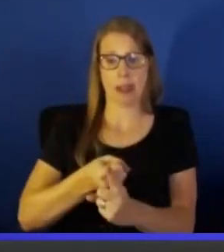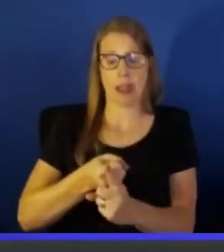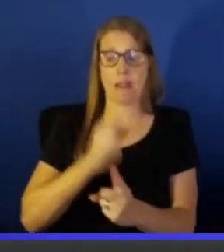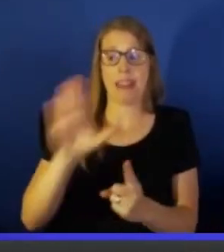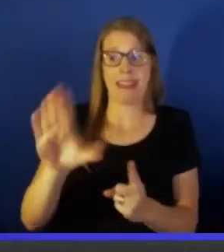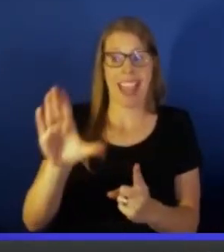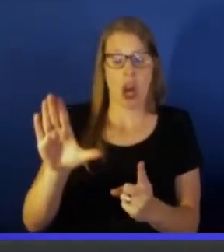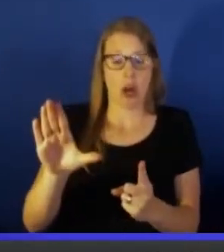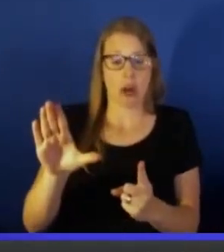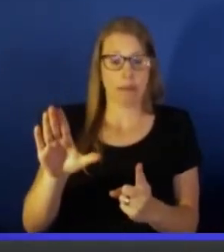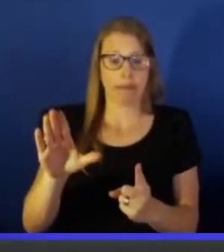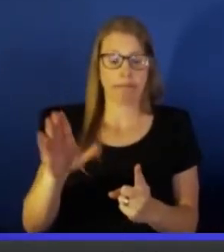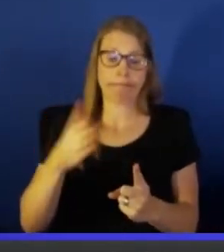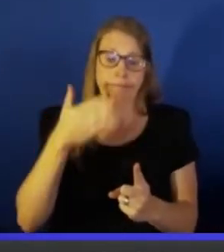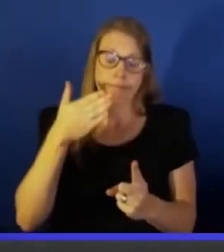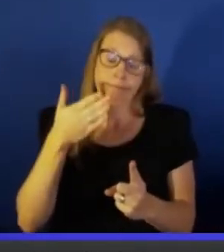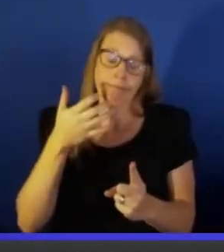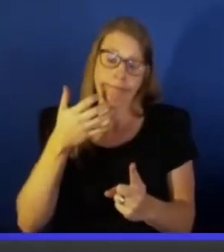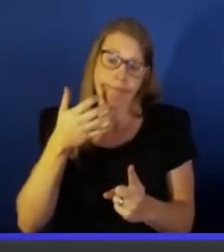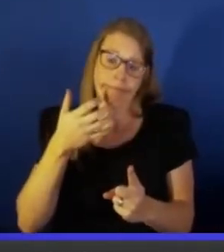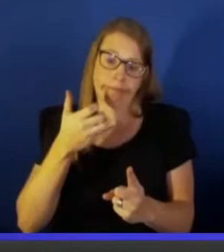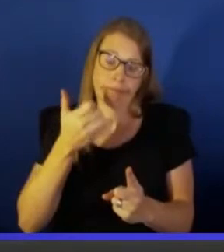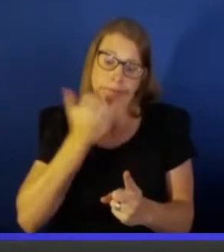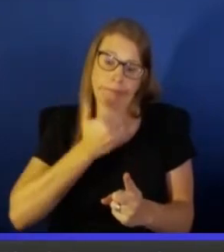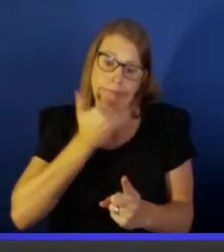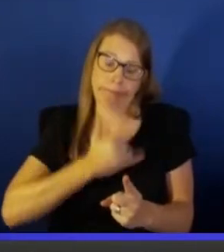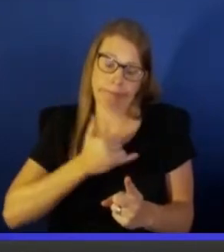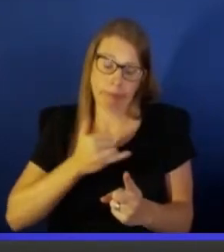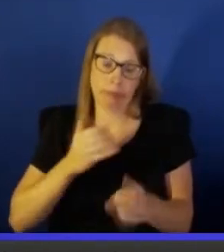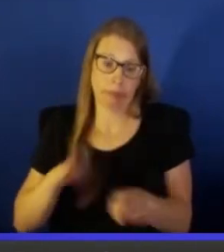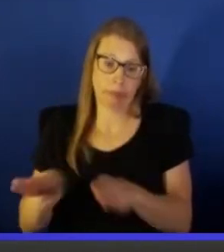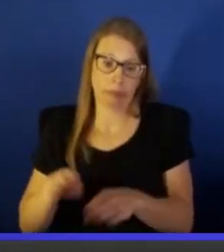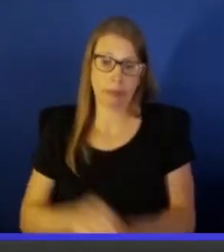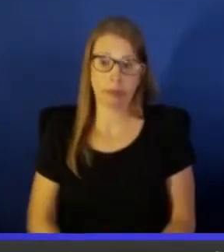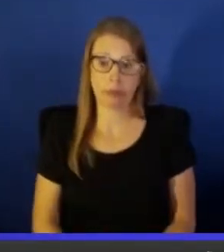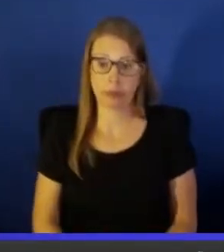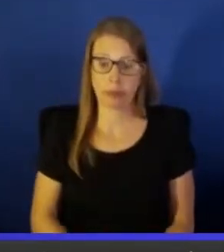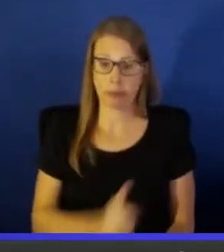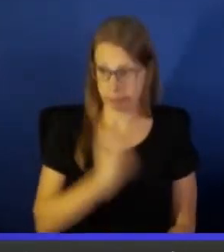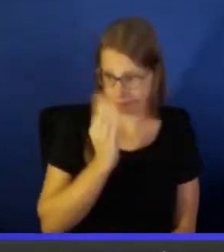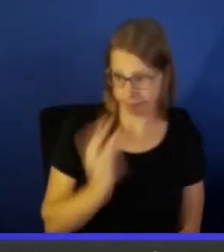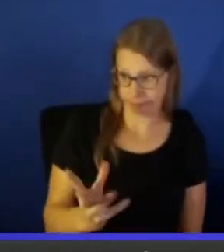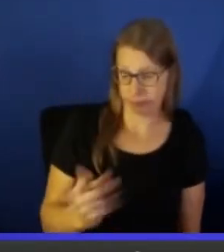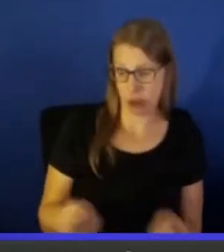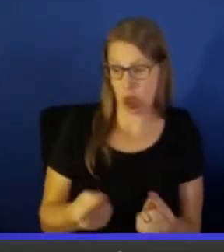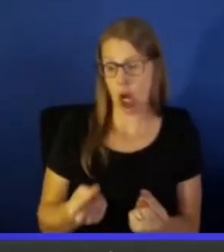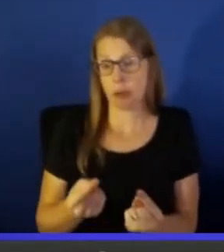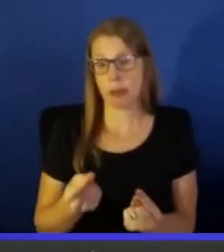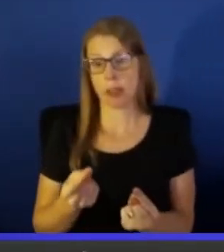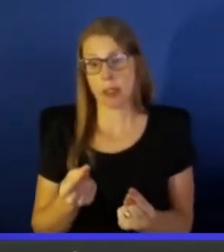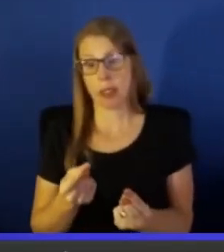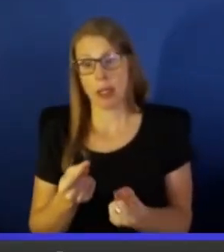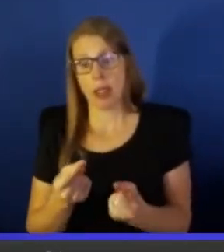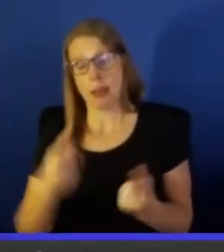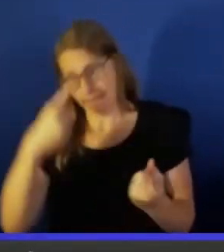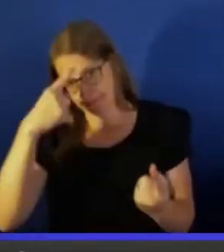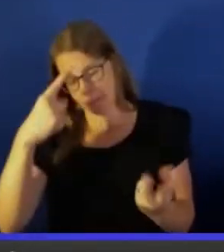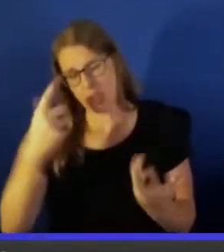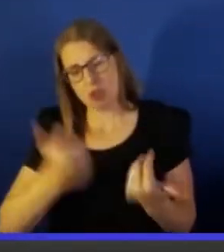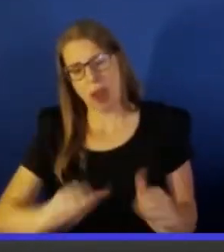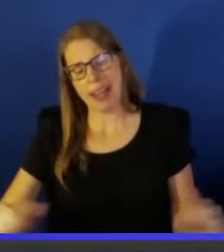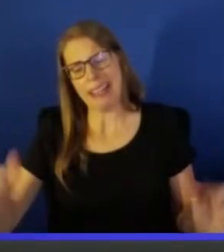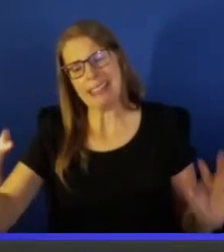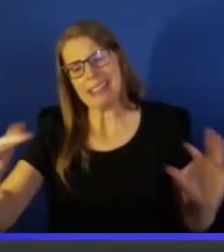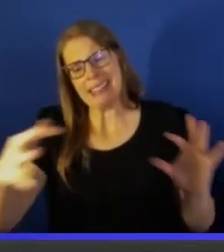then helping them to basically hear from them as to how they've been harmed and to form some sort of reconciliation there. That's